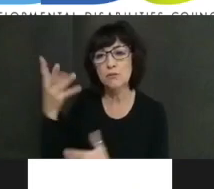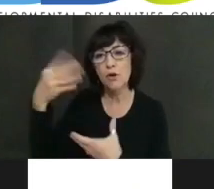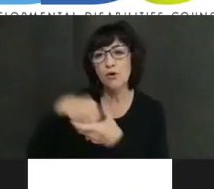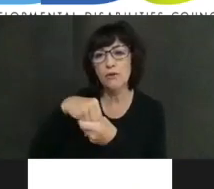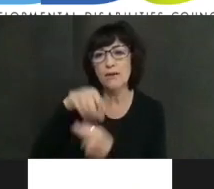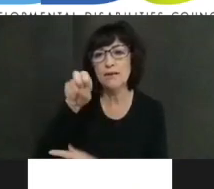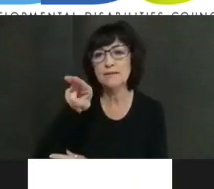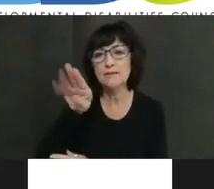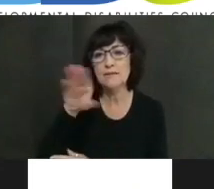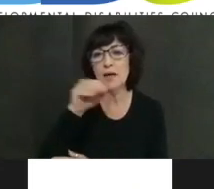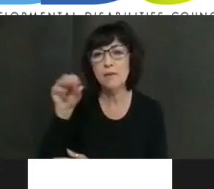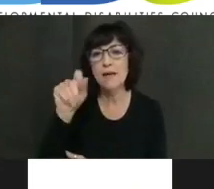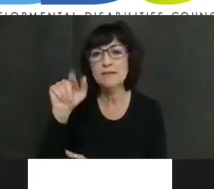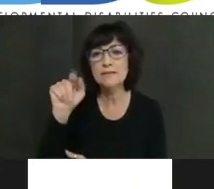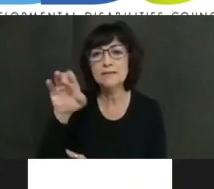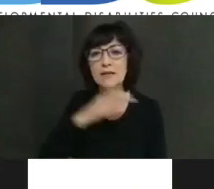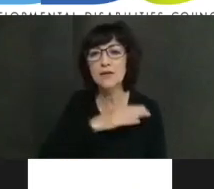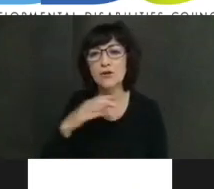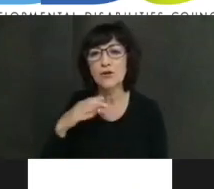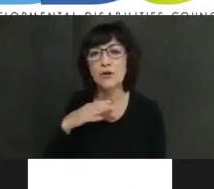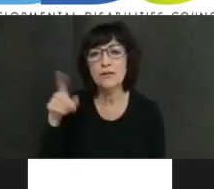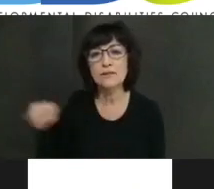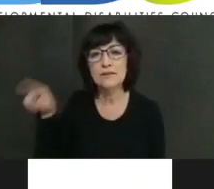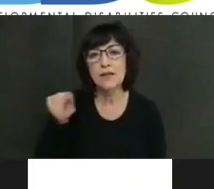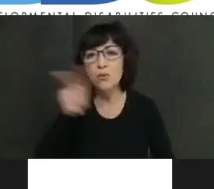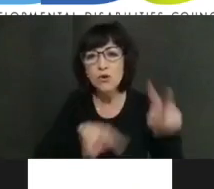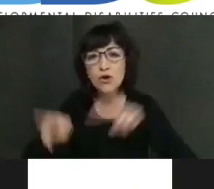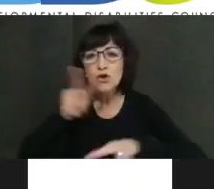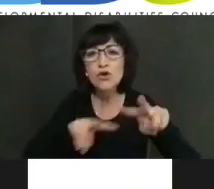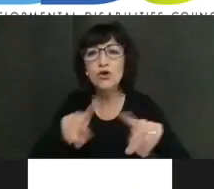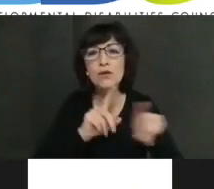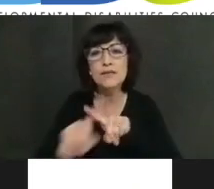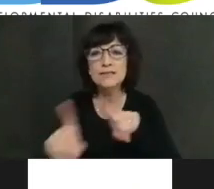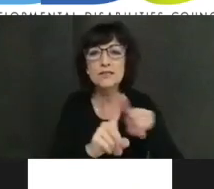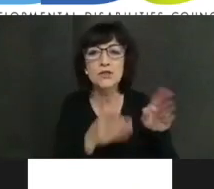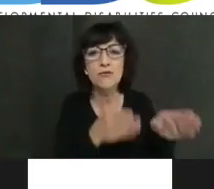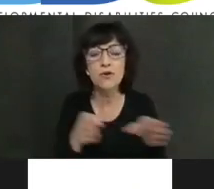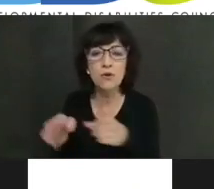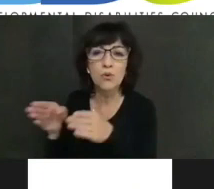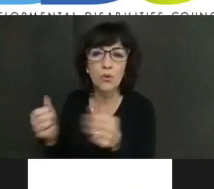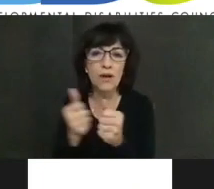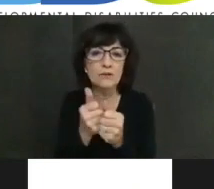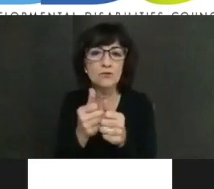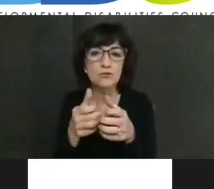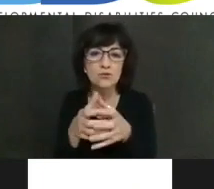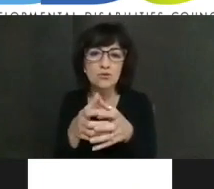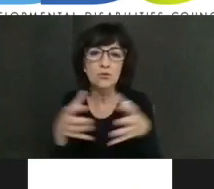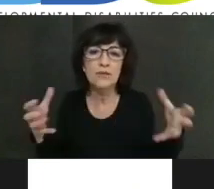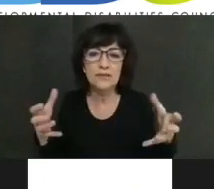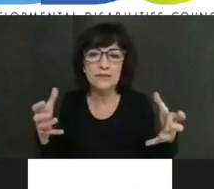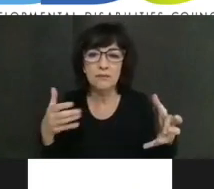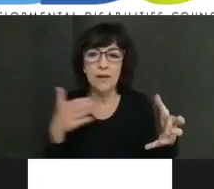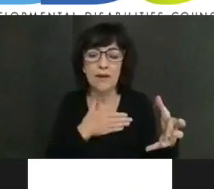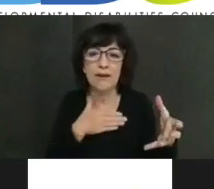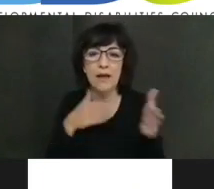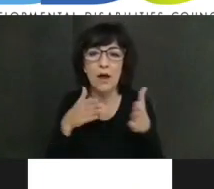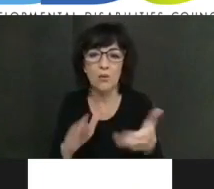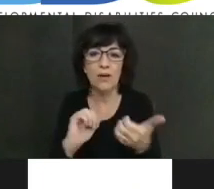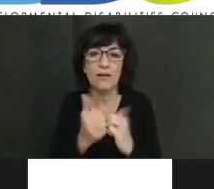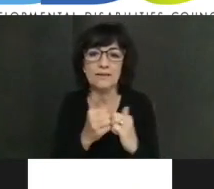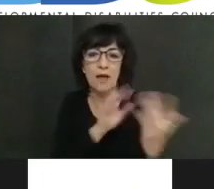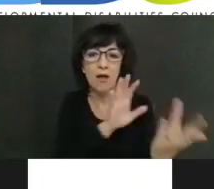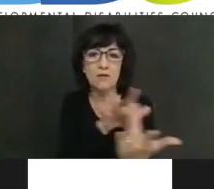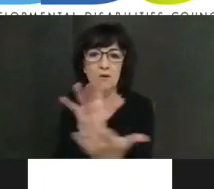consortium coalition. And they were looking at ways to expand our ability to do contact tracing. We know about 2/3